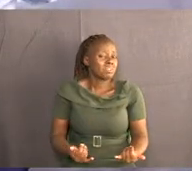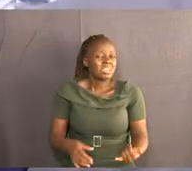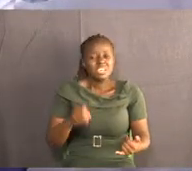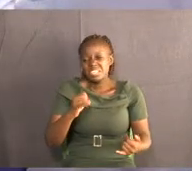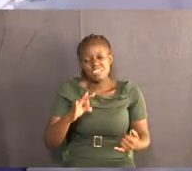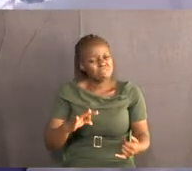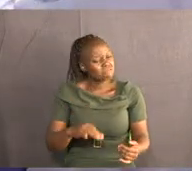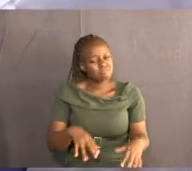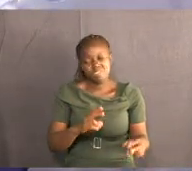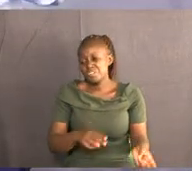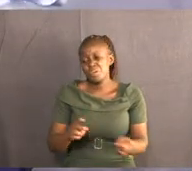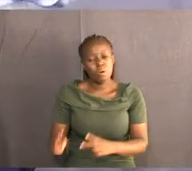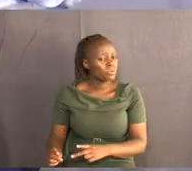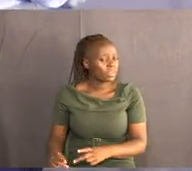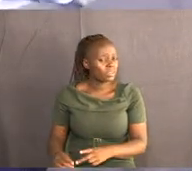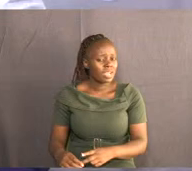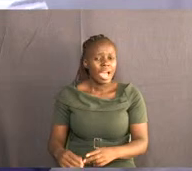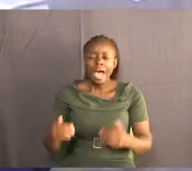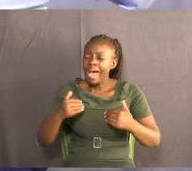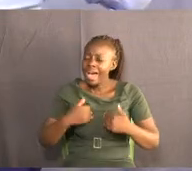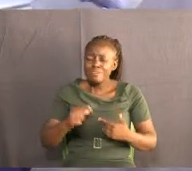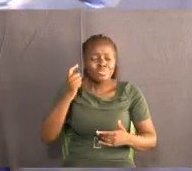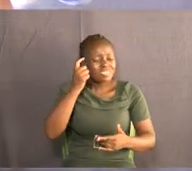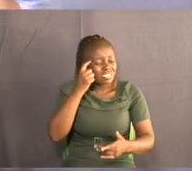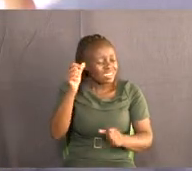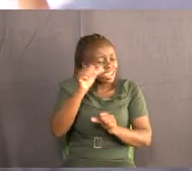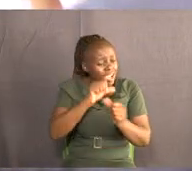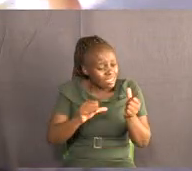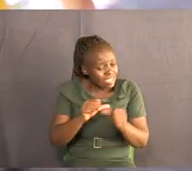temporary, then I need to rethink about my life.